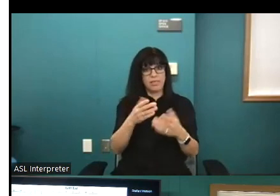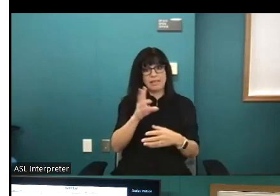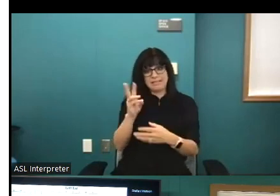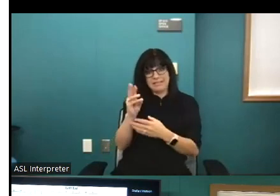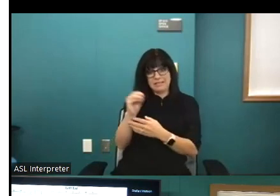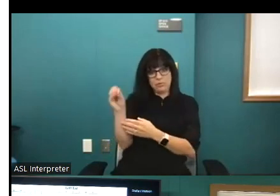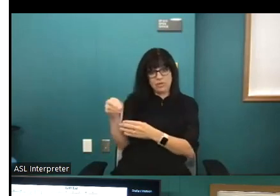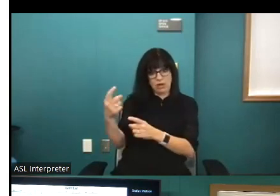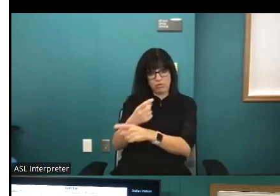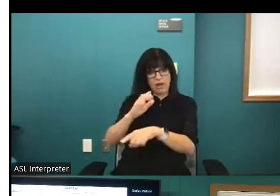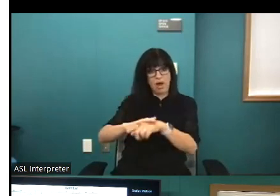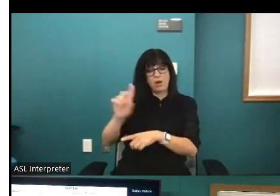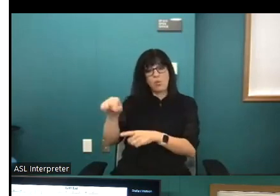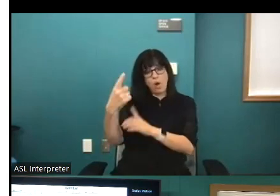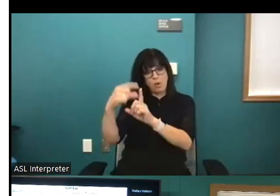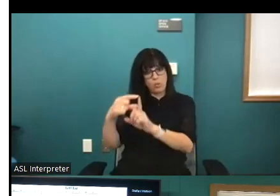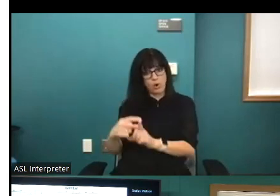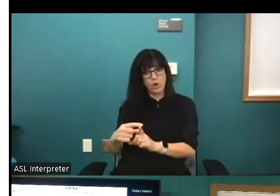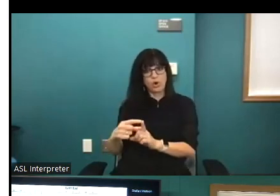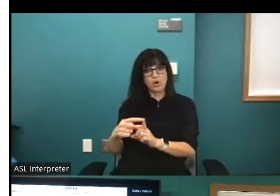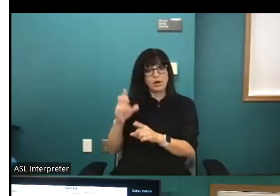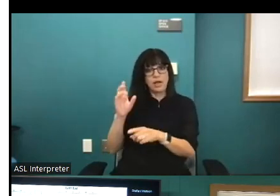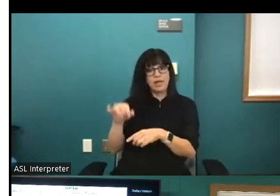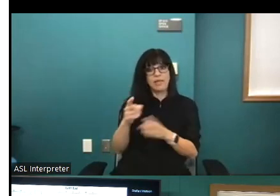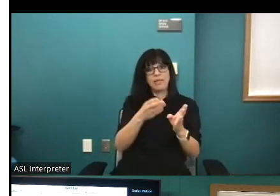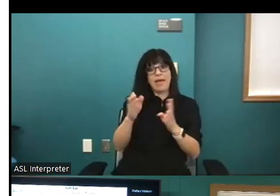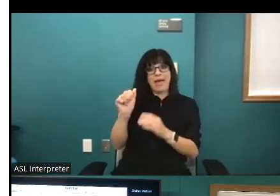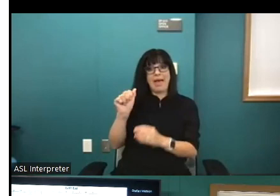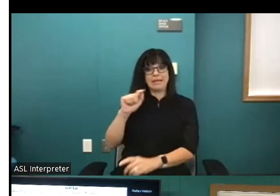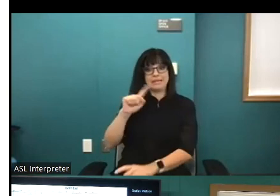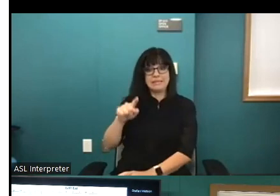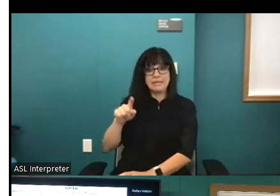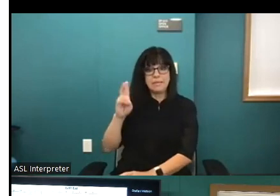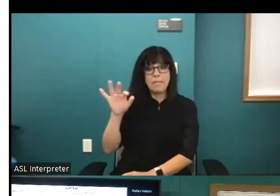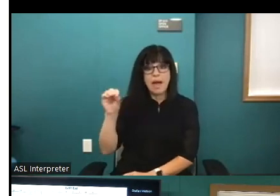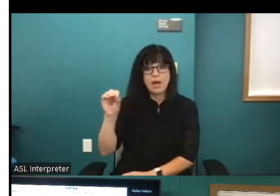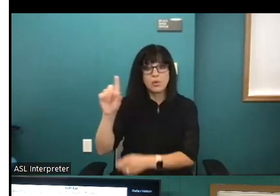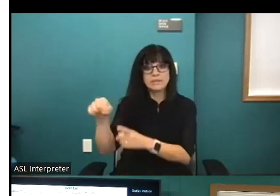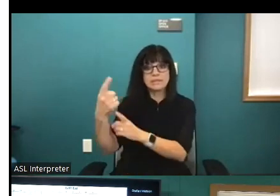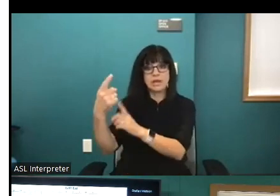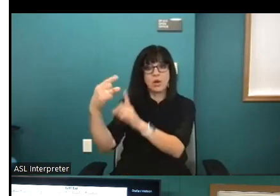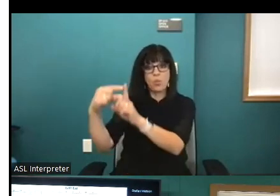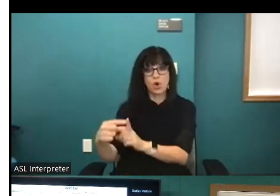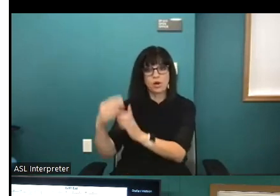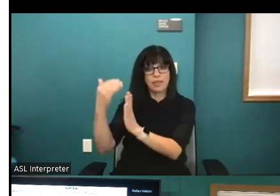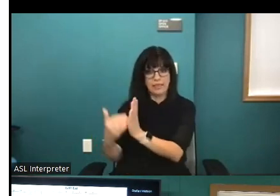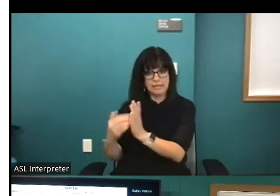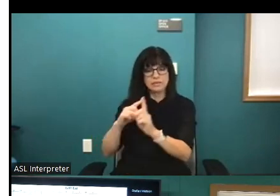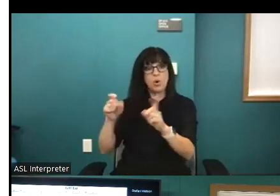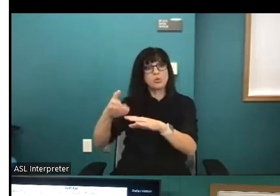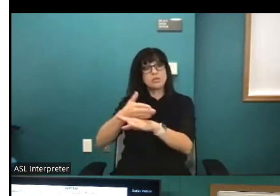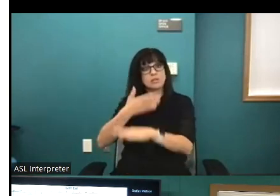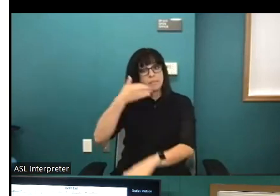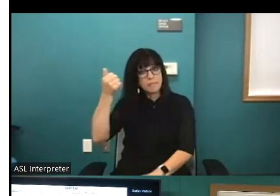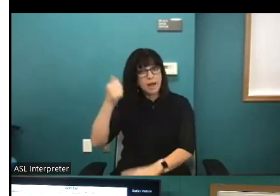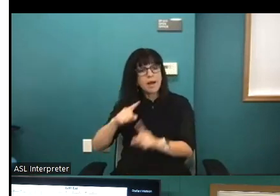60% correct on single word. So NU6 is a single word list. AZ Bio is a sentence list. So she's doing better. And actually